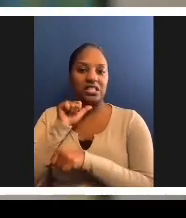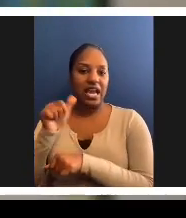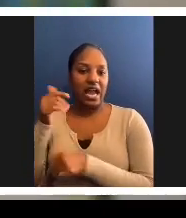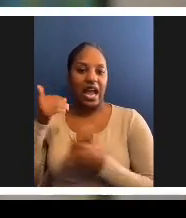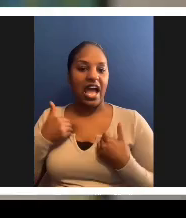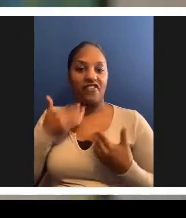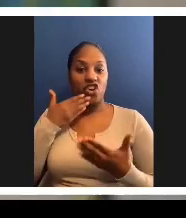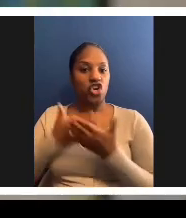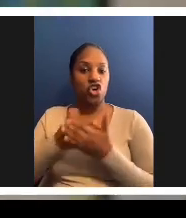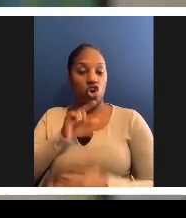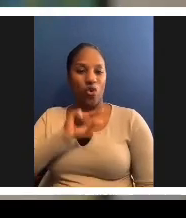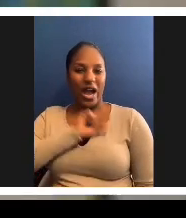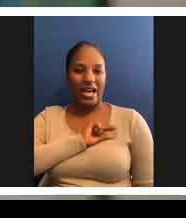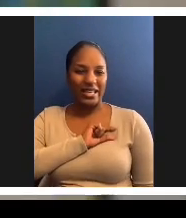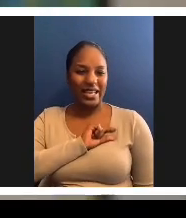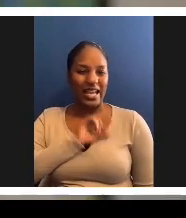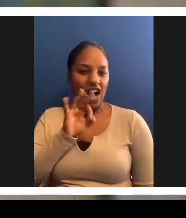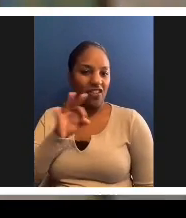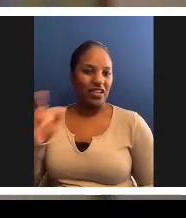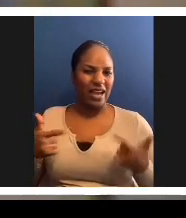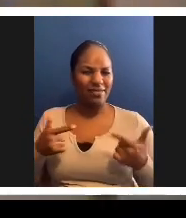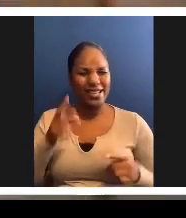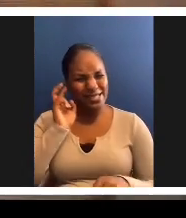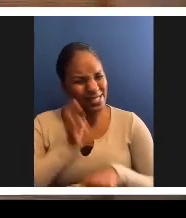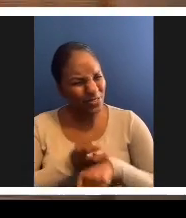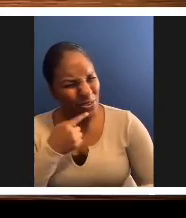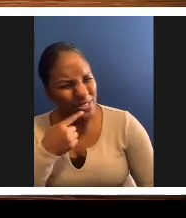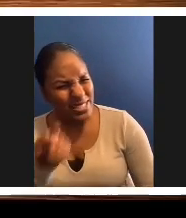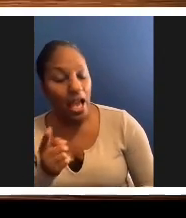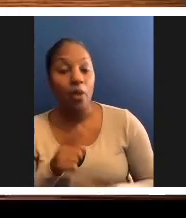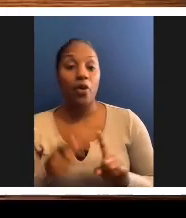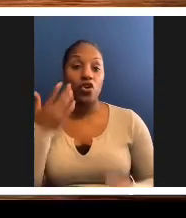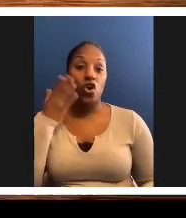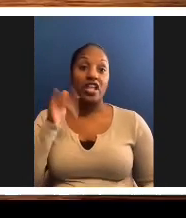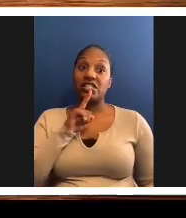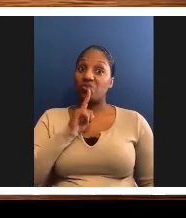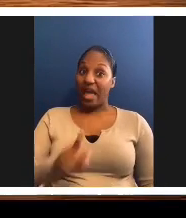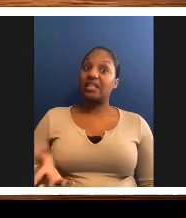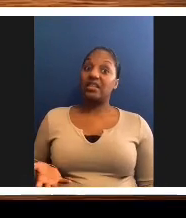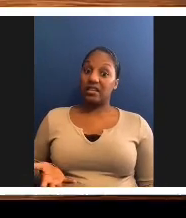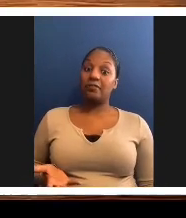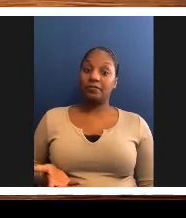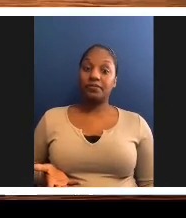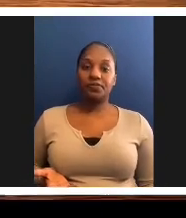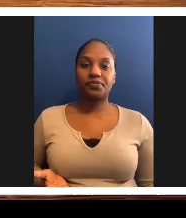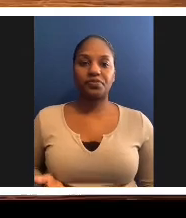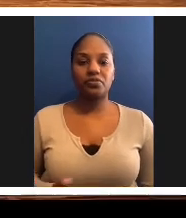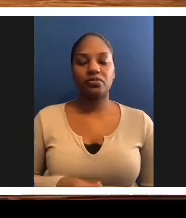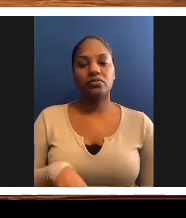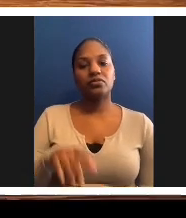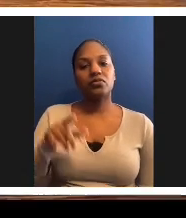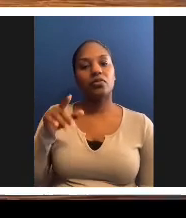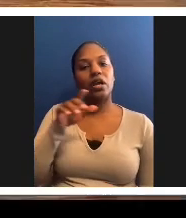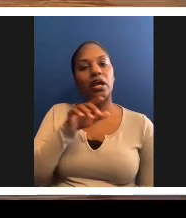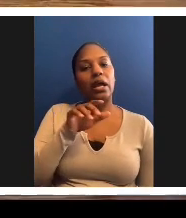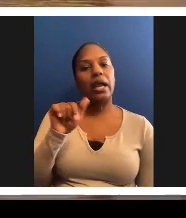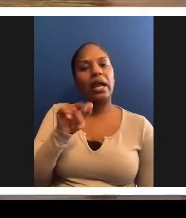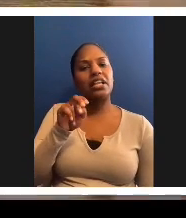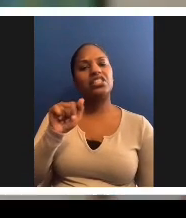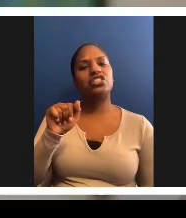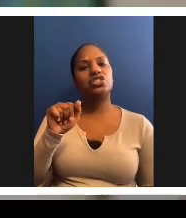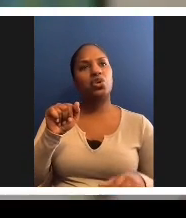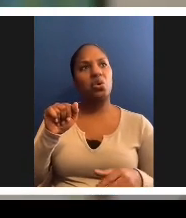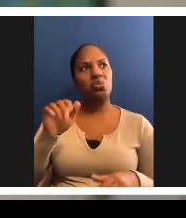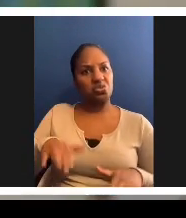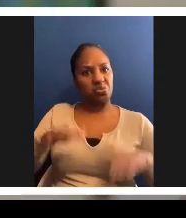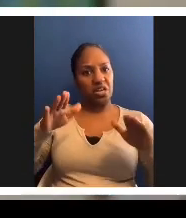life. That's a very hard thing to say, but we know that that's a reality. Anna was raised with the same